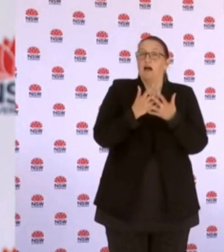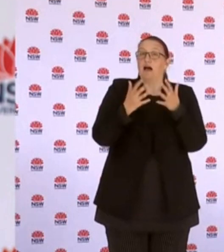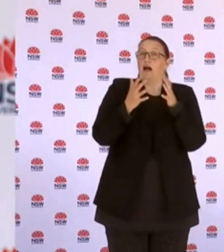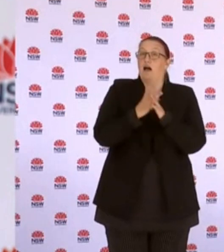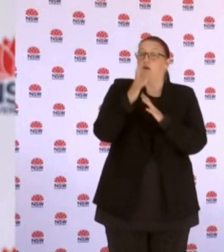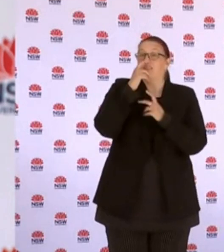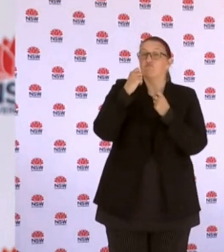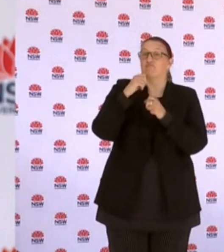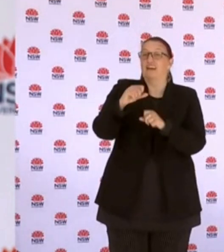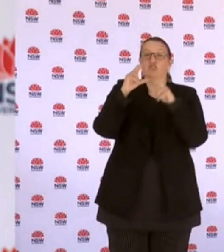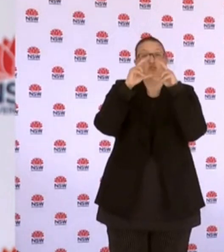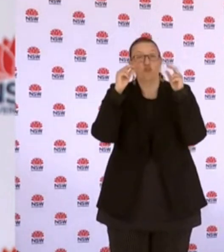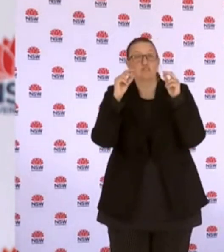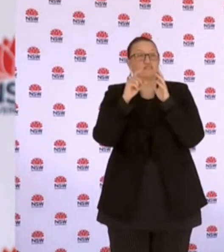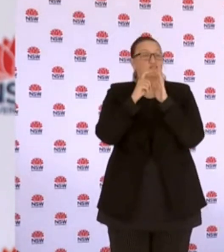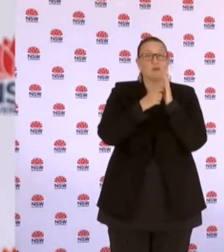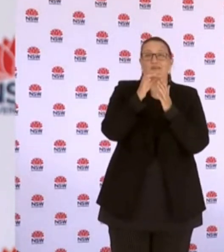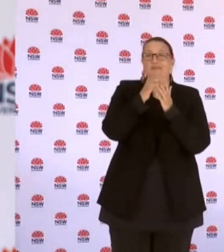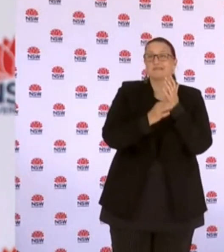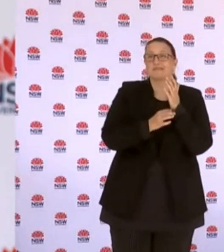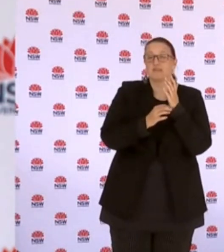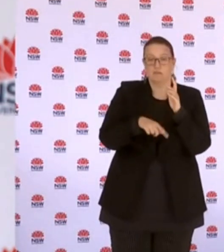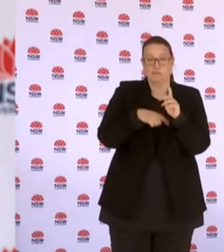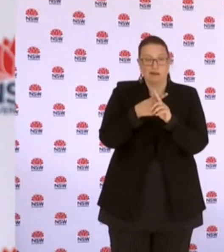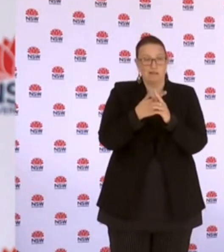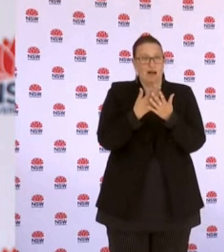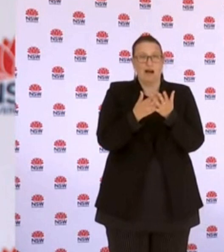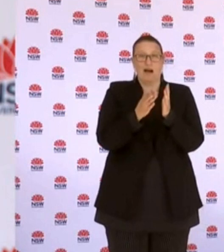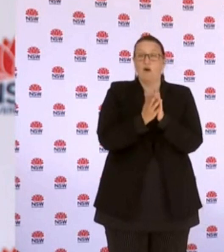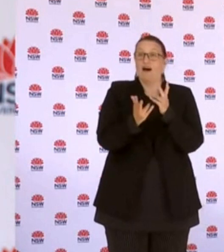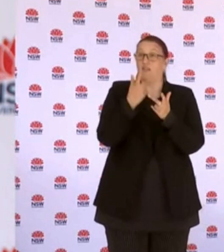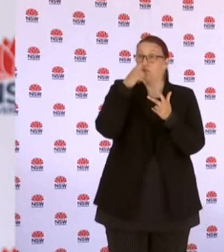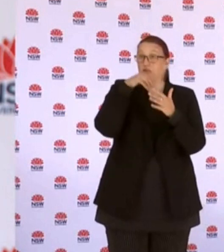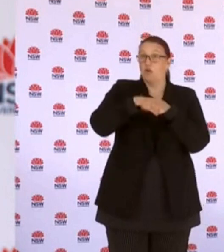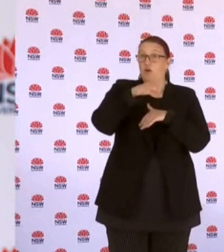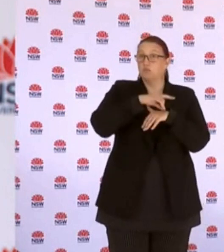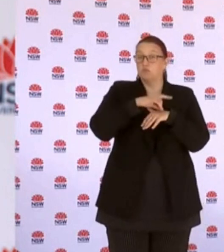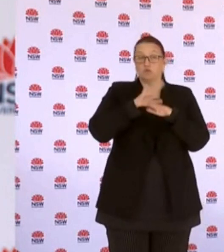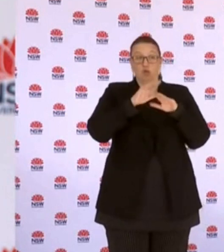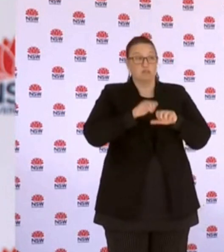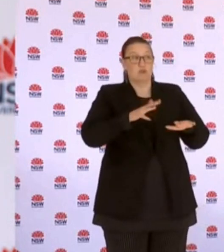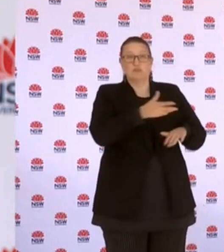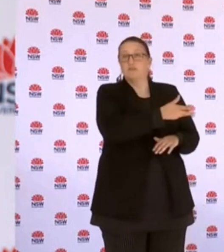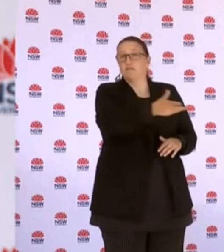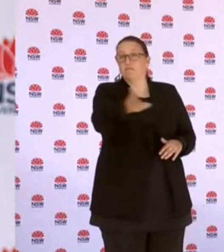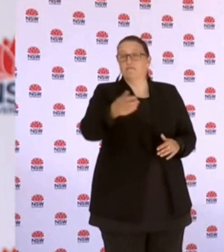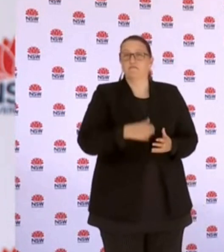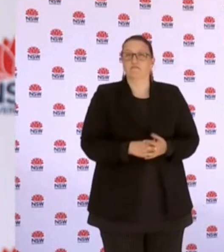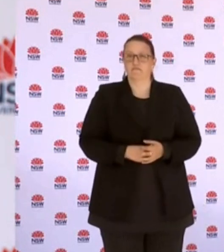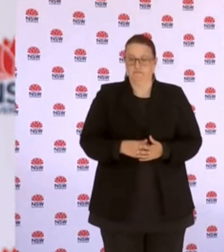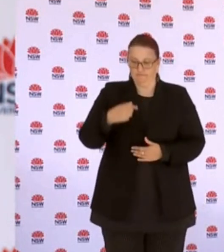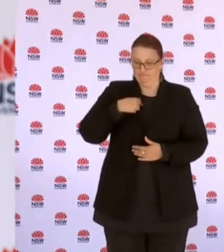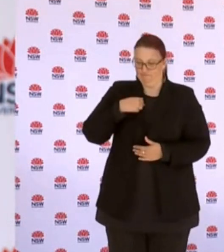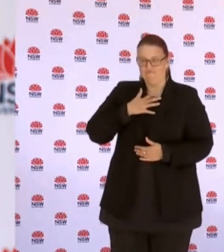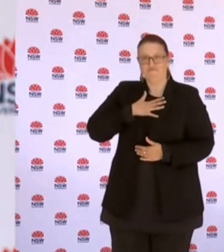say, from just the human point of view, I would like to see mums who are about to